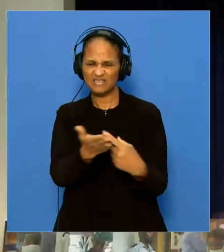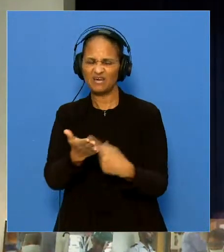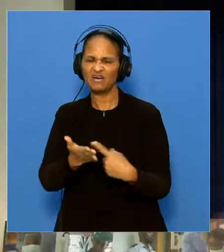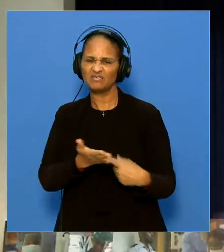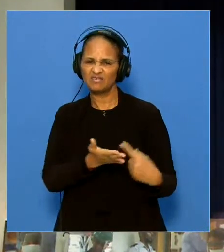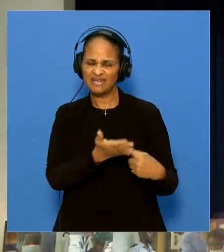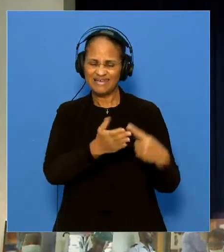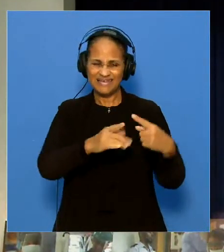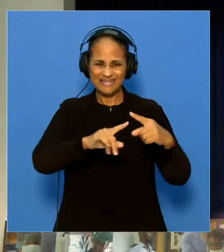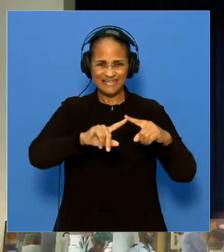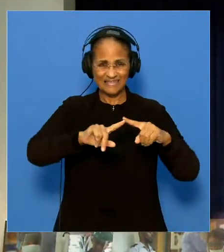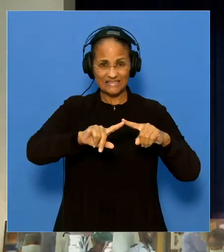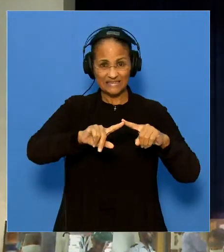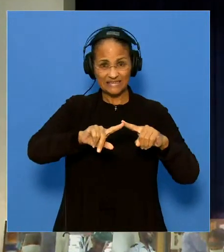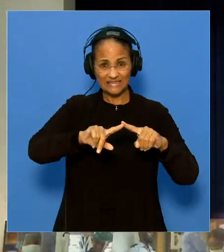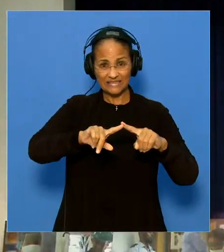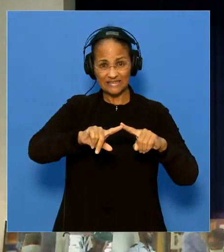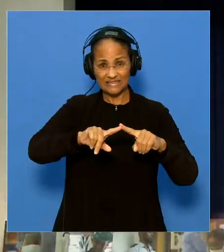different.